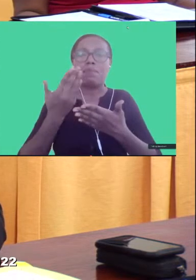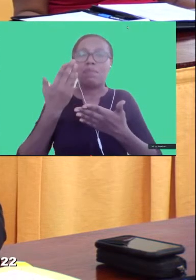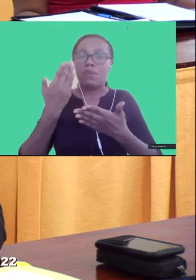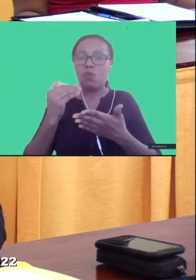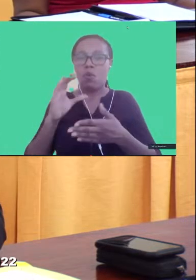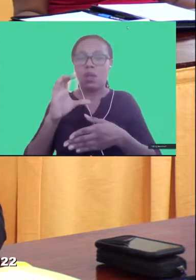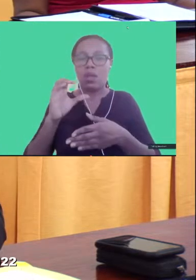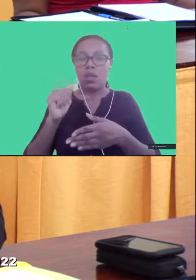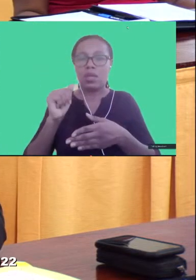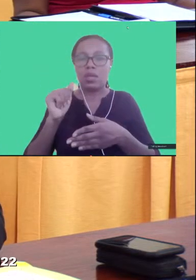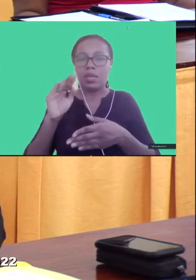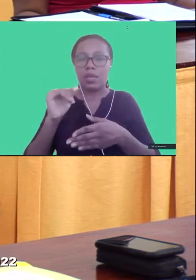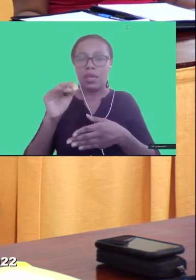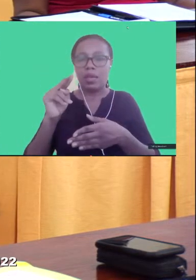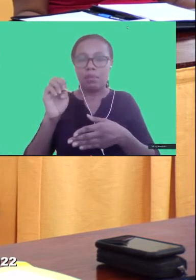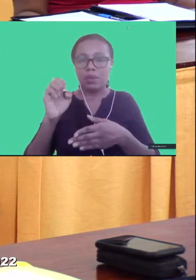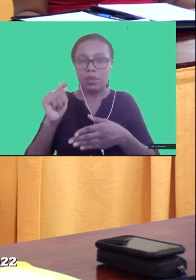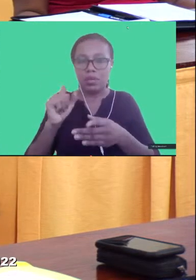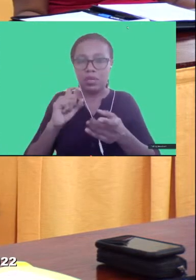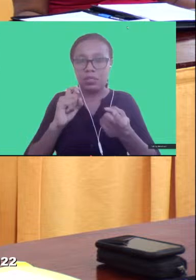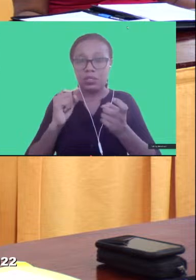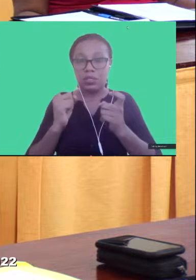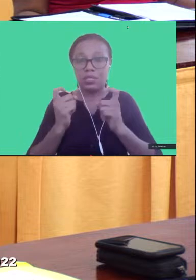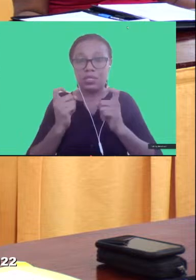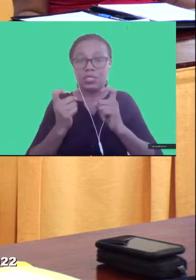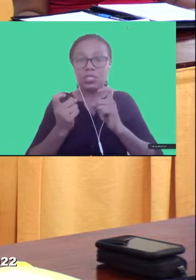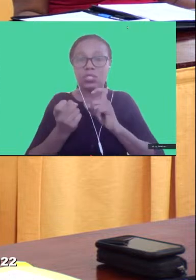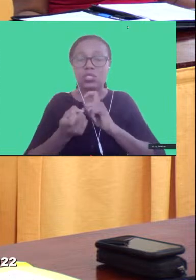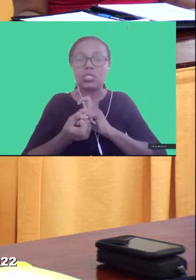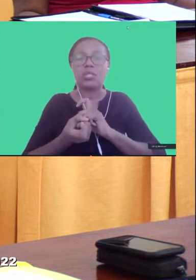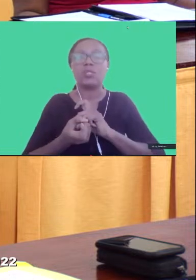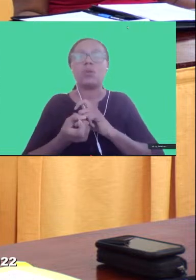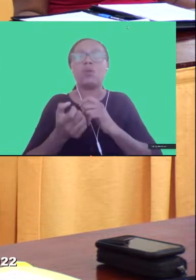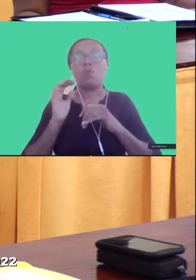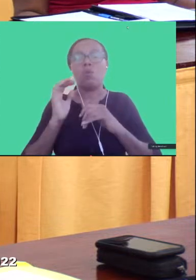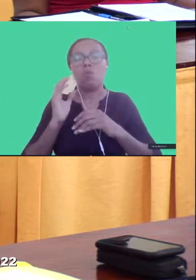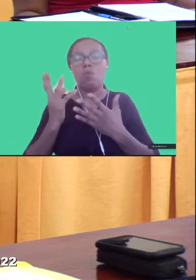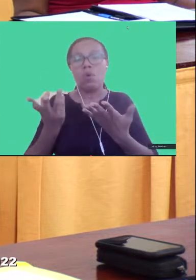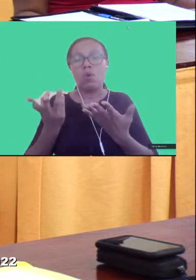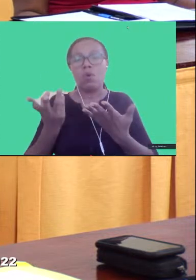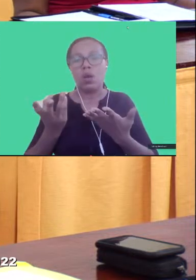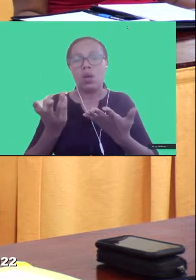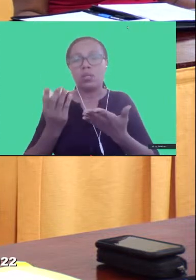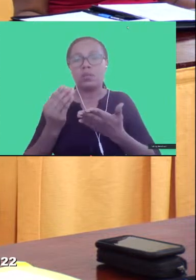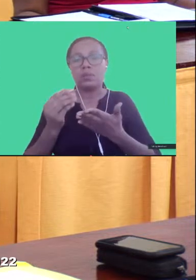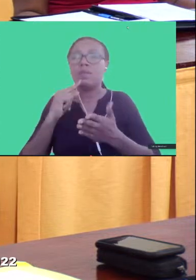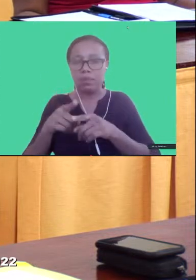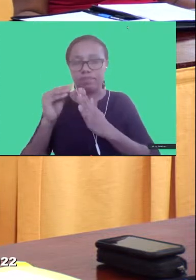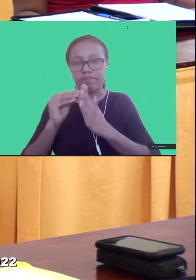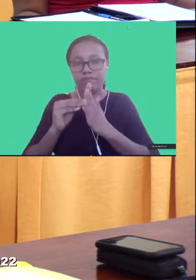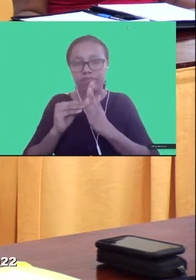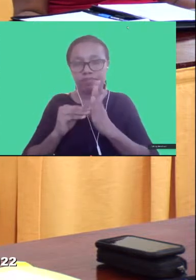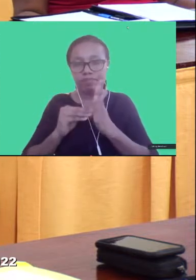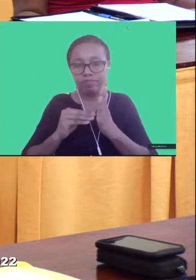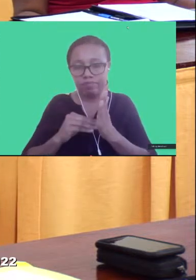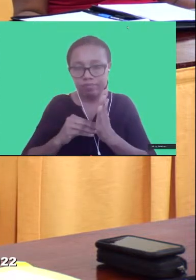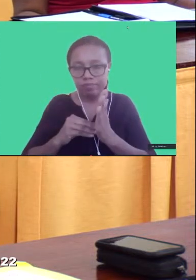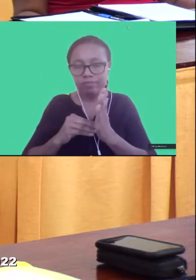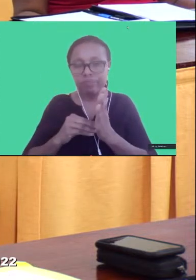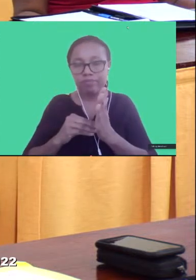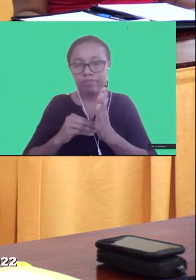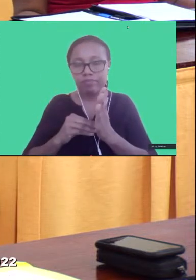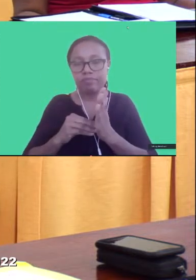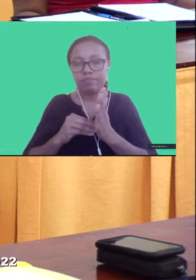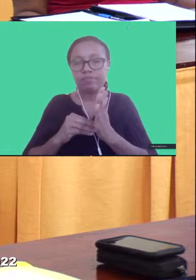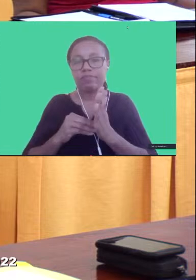there to be a practical meeting of minds between two responsible countries in the way in which we treat to